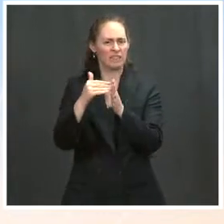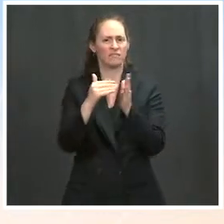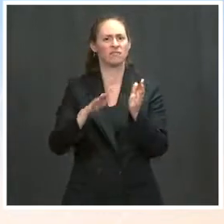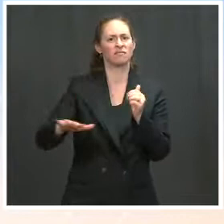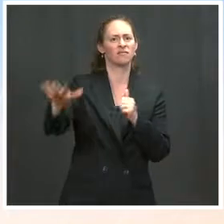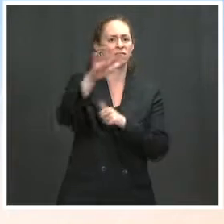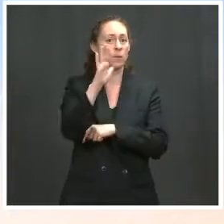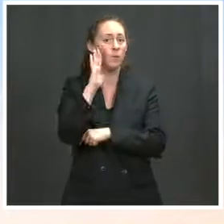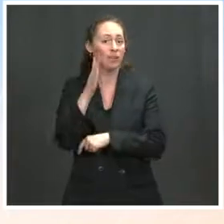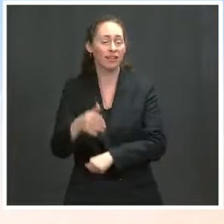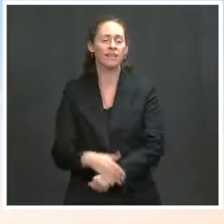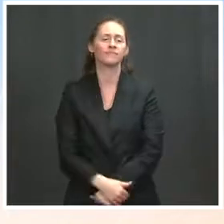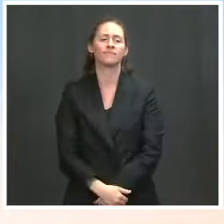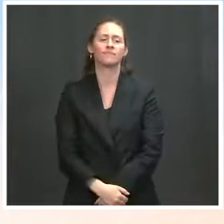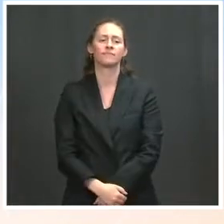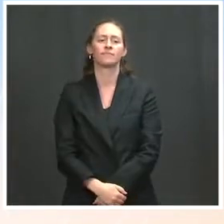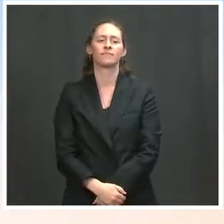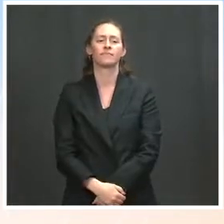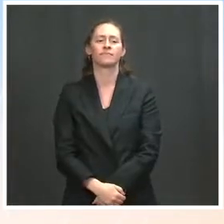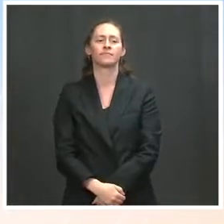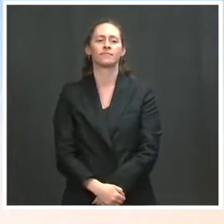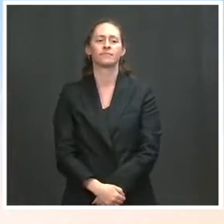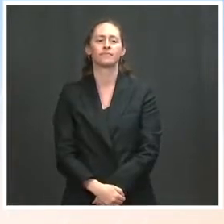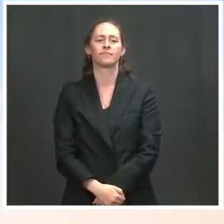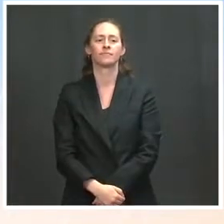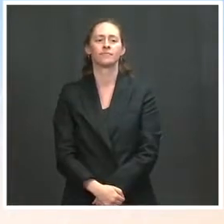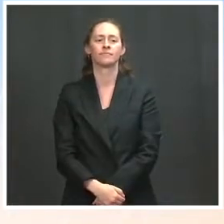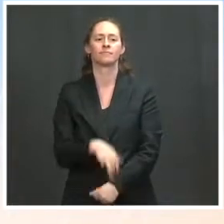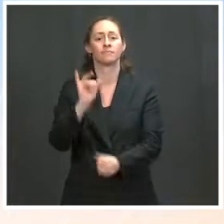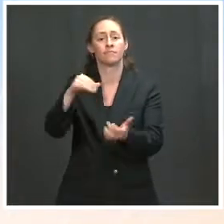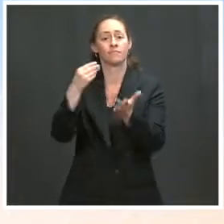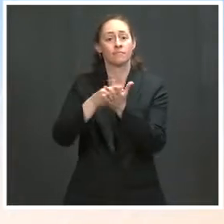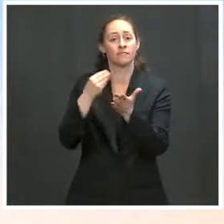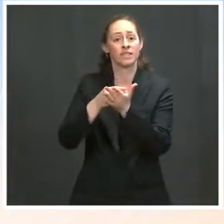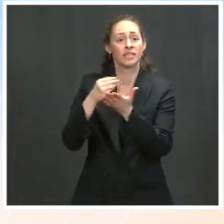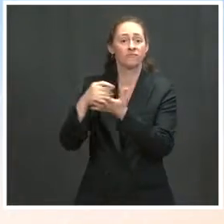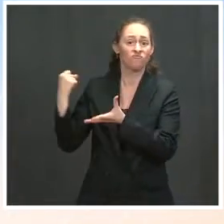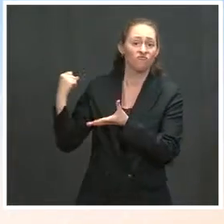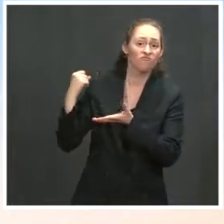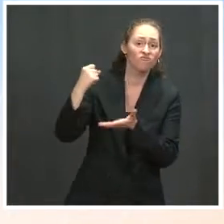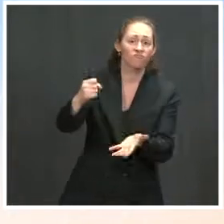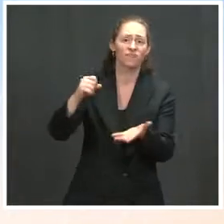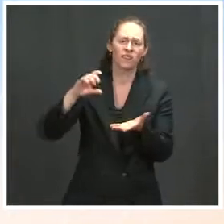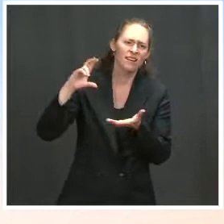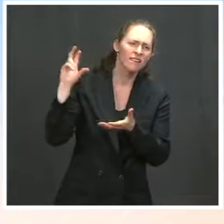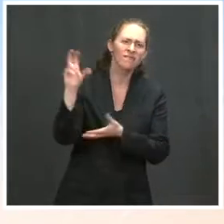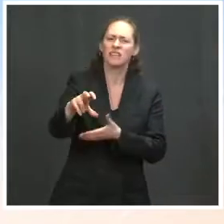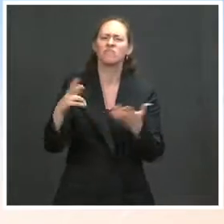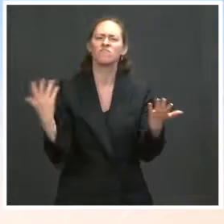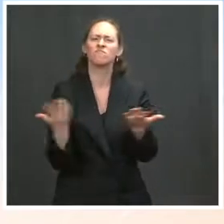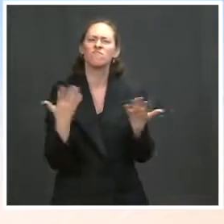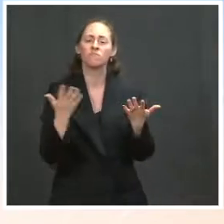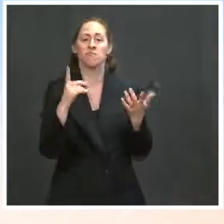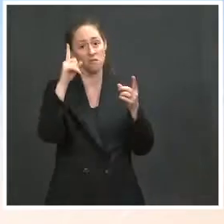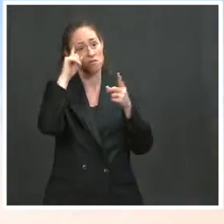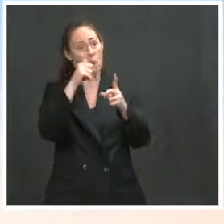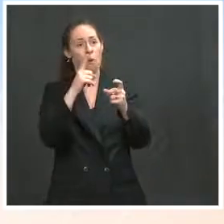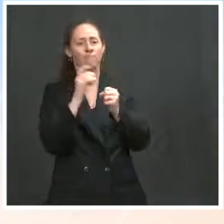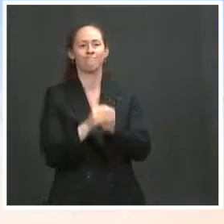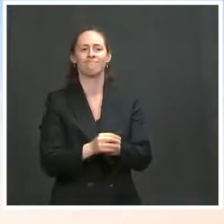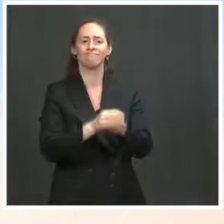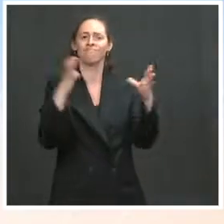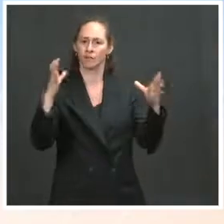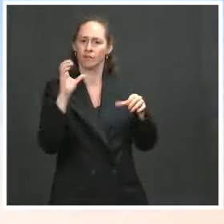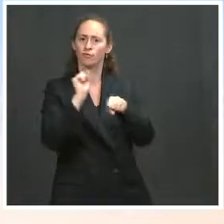sustain hundreds of thousands of good-paying union jobs and provide employment and economic opportunities for residents of assisted